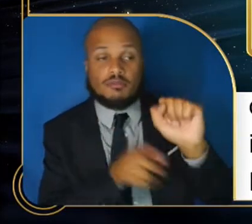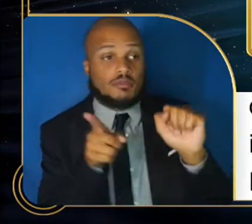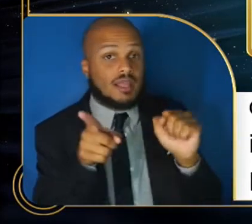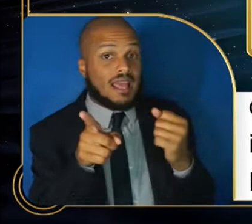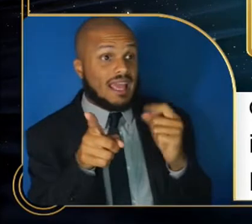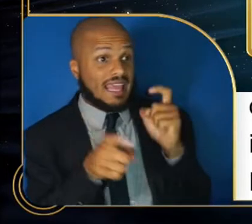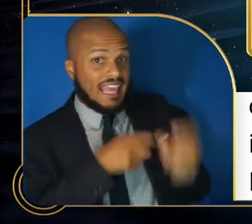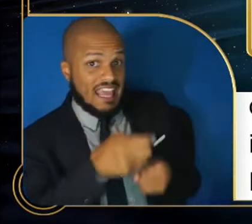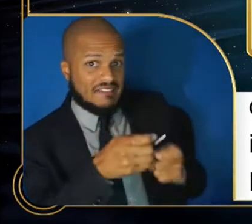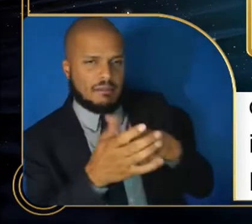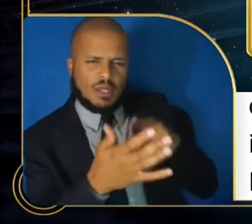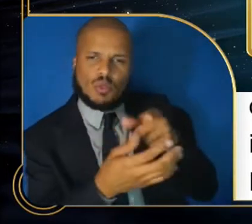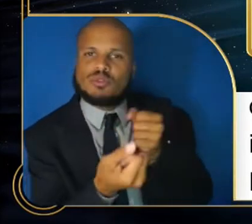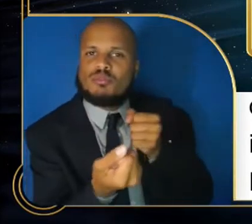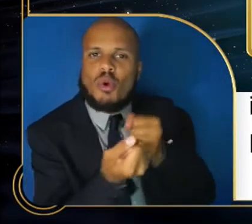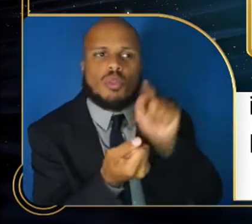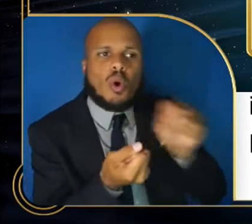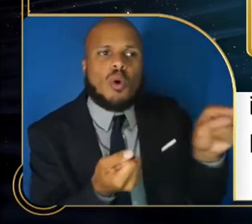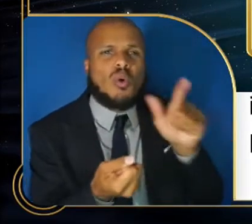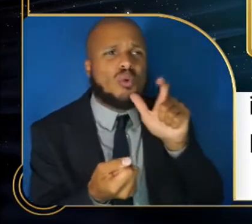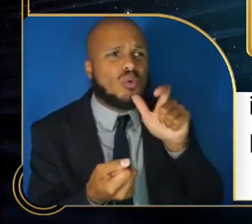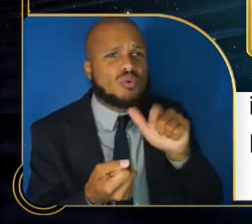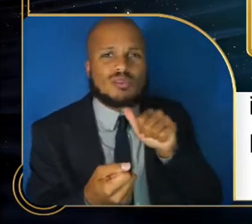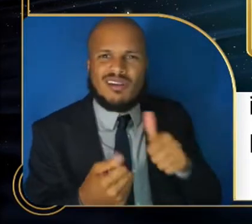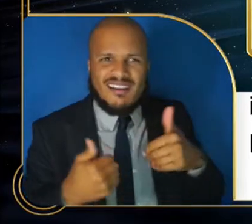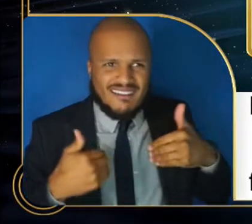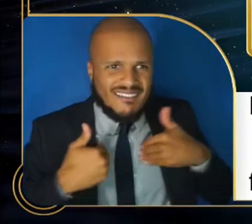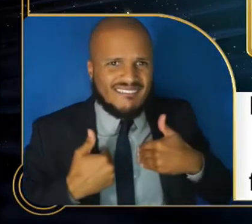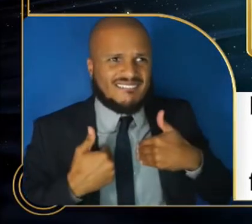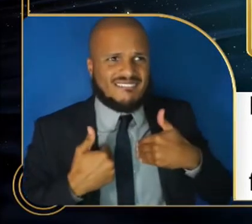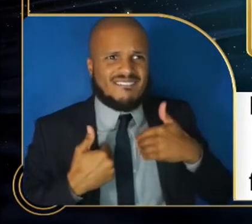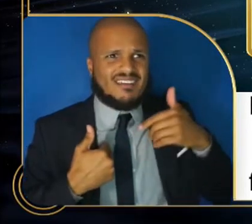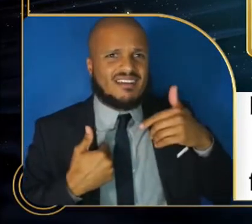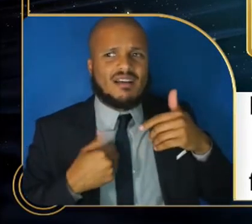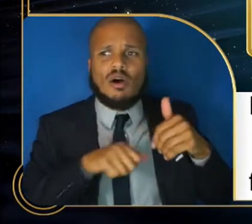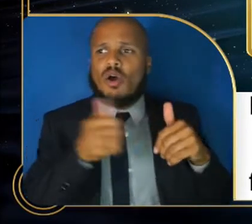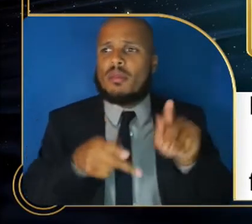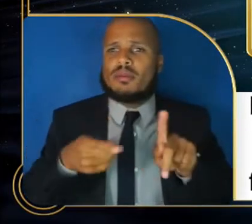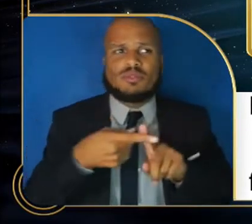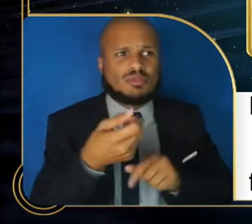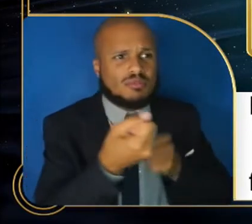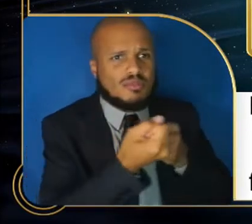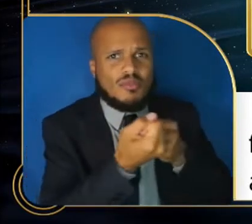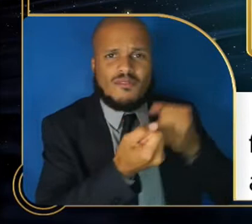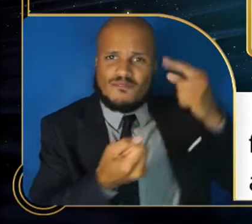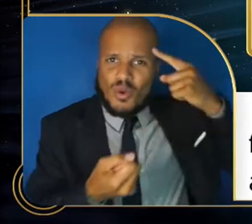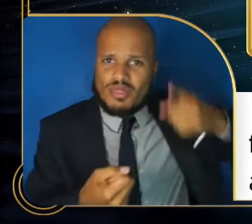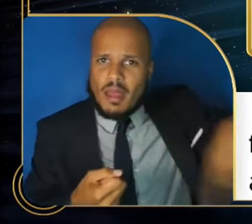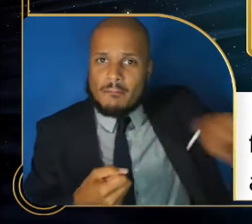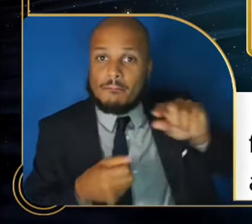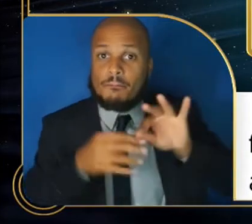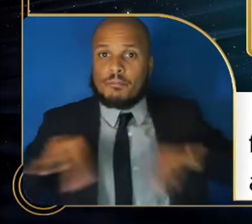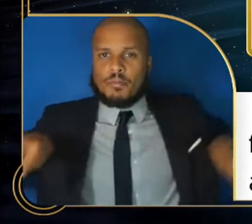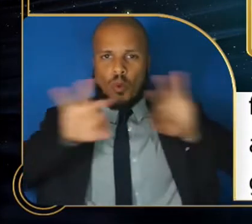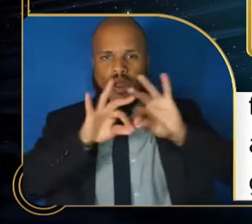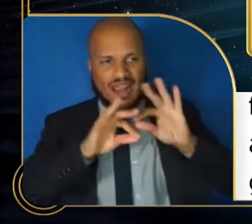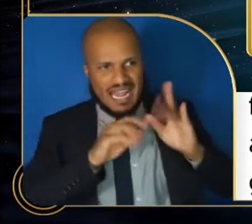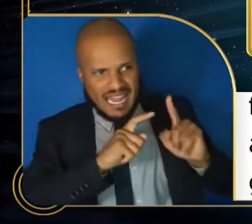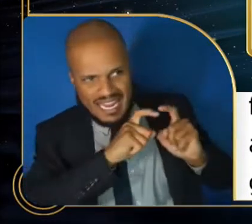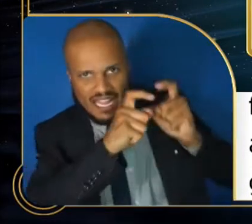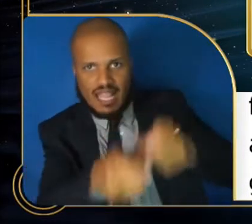those folks who usually don't have anyone else who is advocating for them. So it's important that we give to this